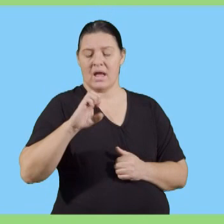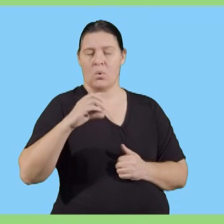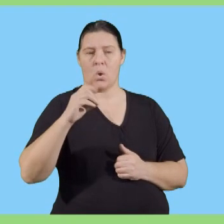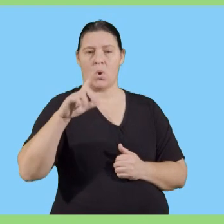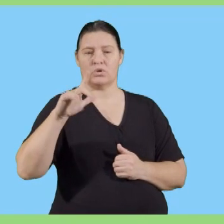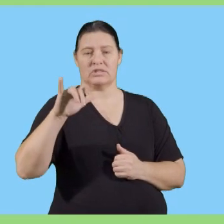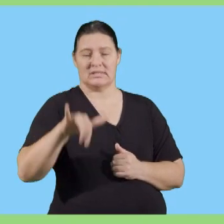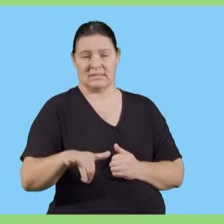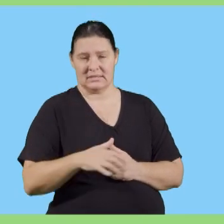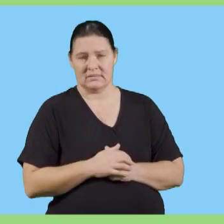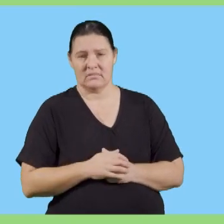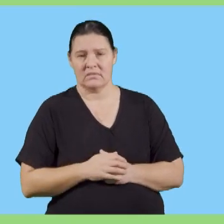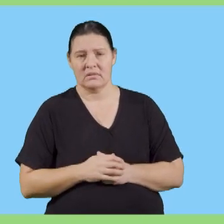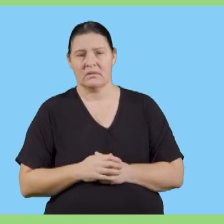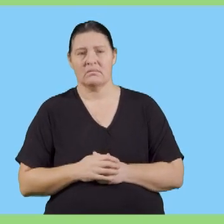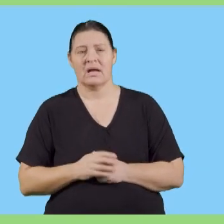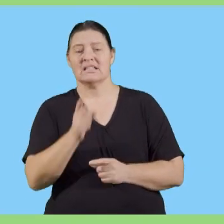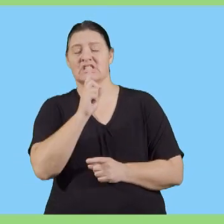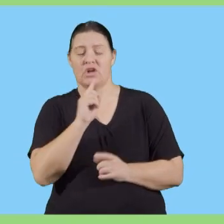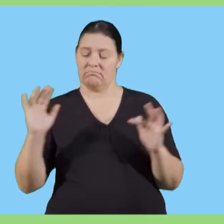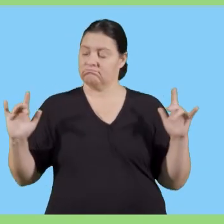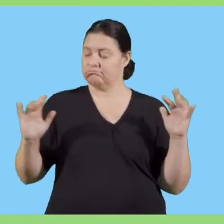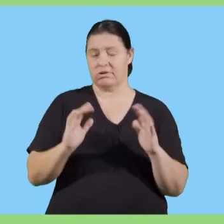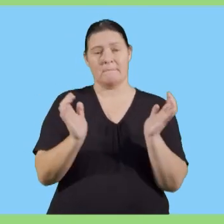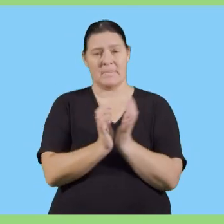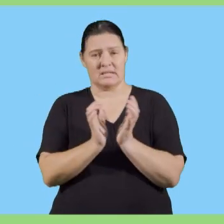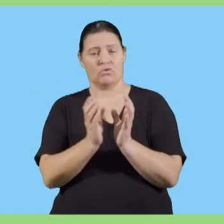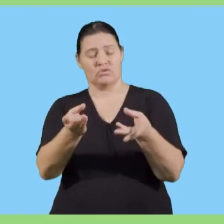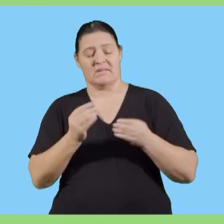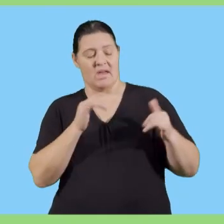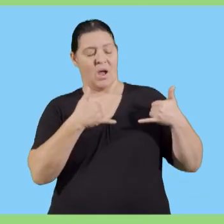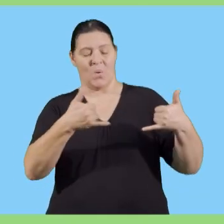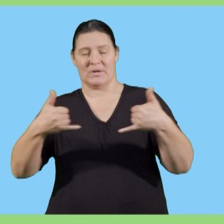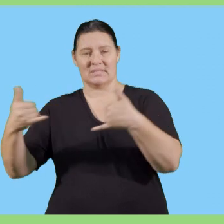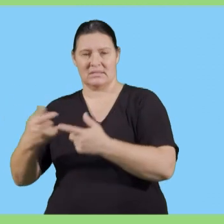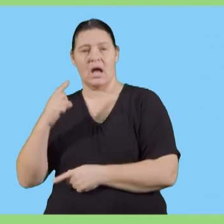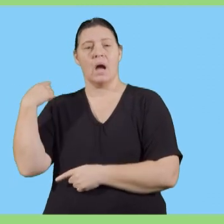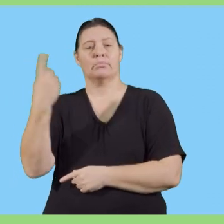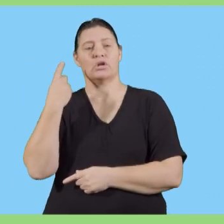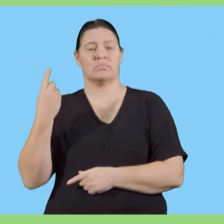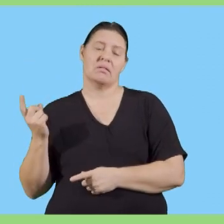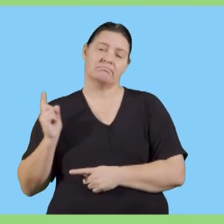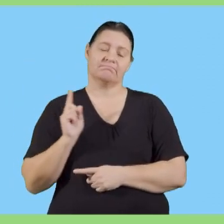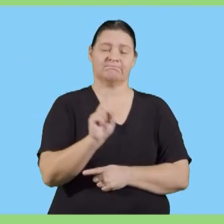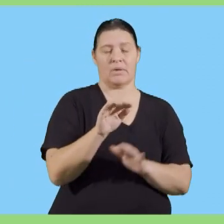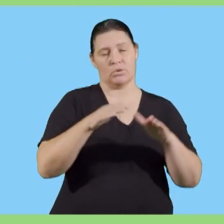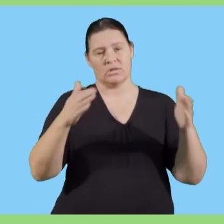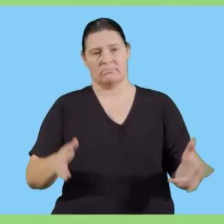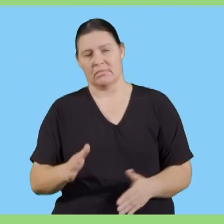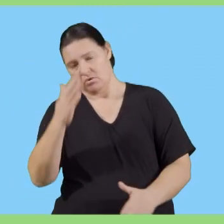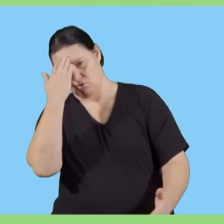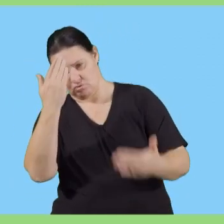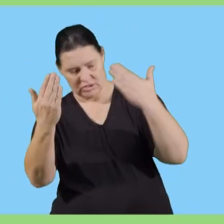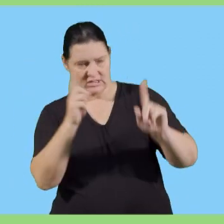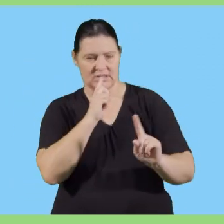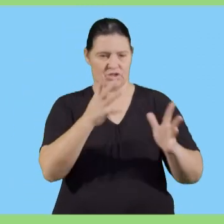on ecology. In a meeting of teachers who are about to receive their awards, a principal walks to the podium